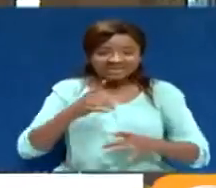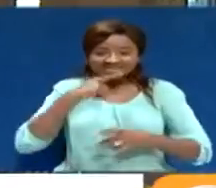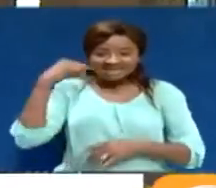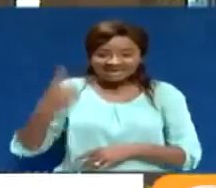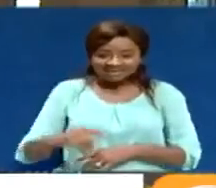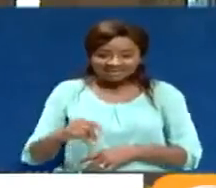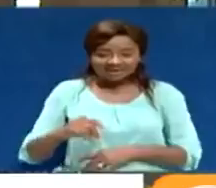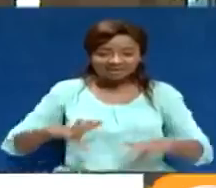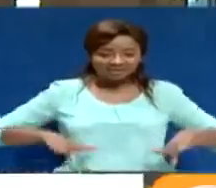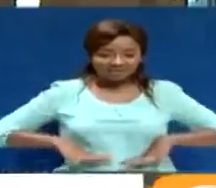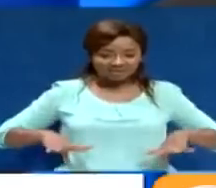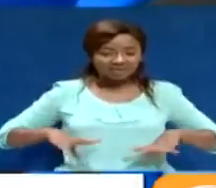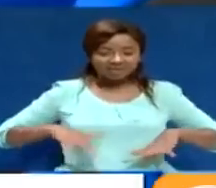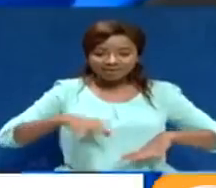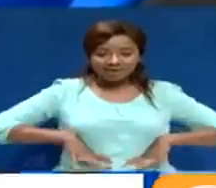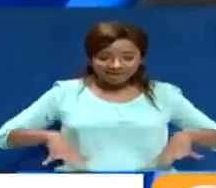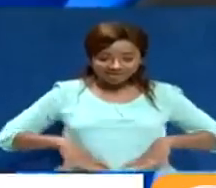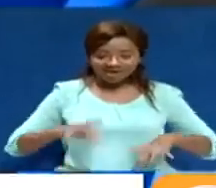5 vaccine.